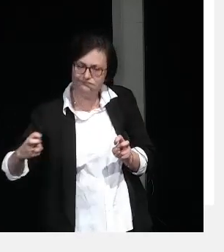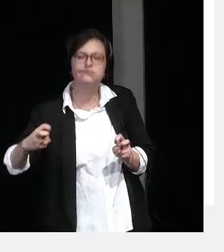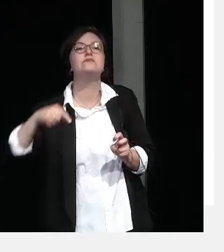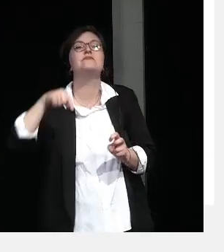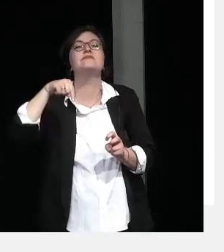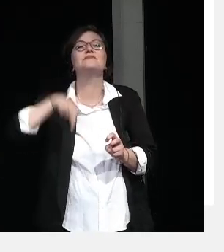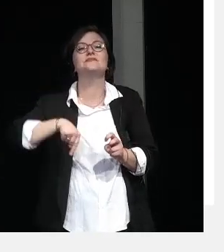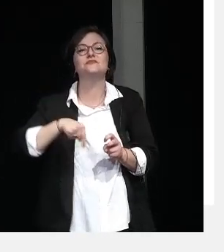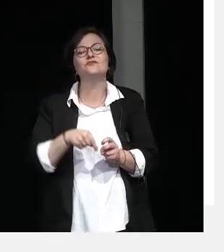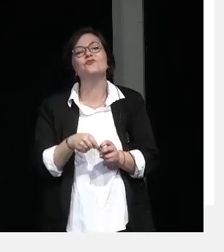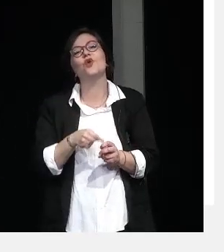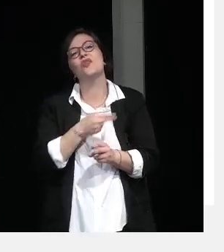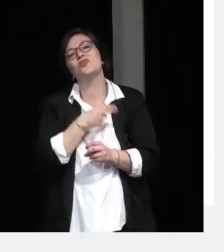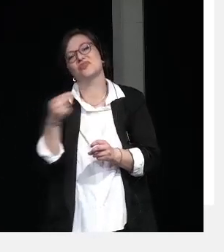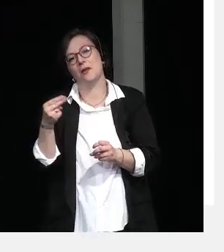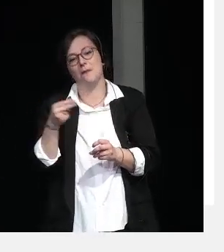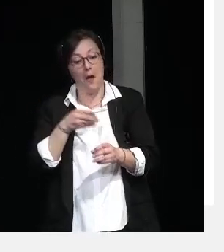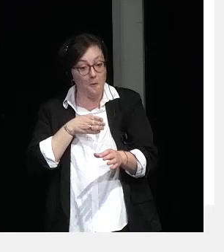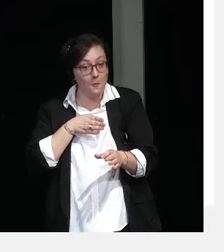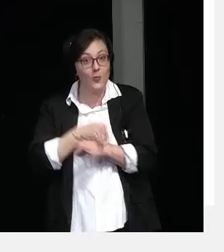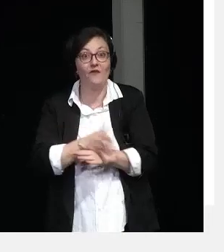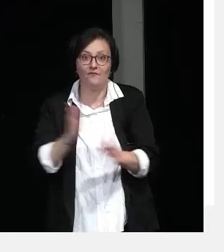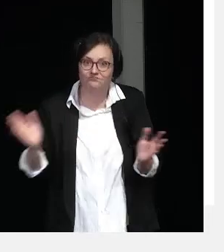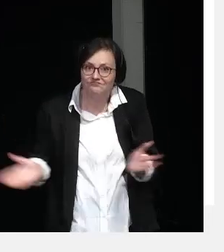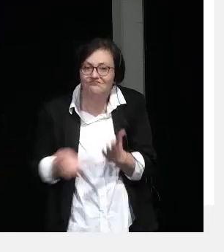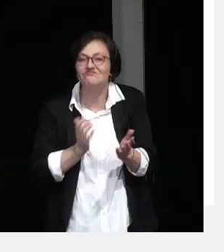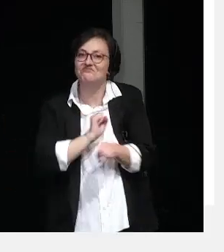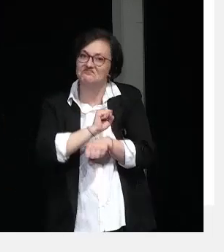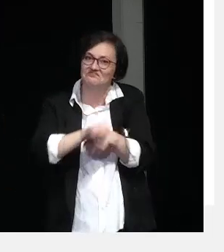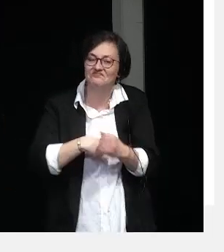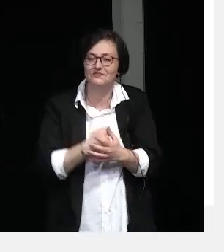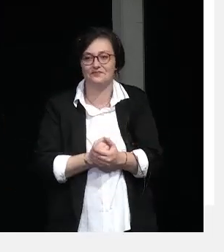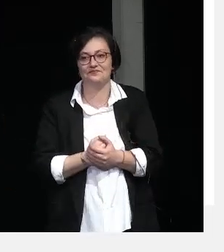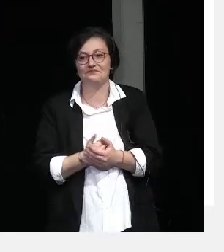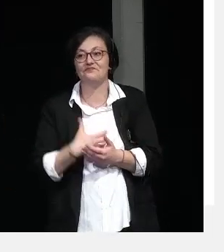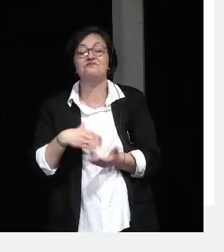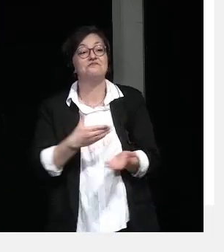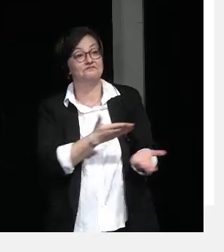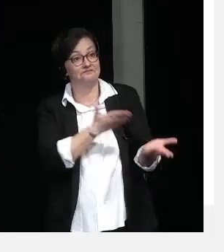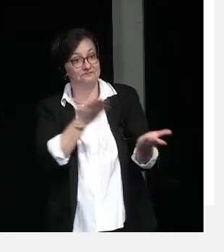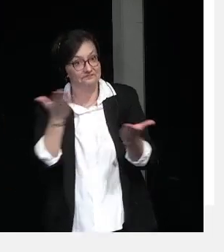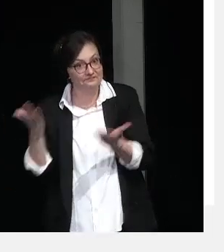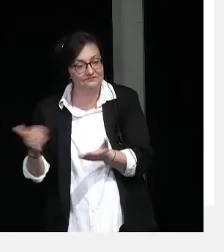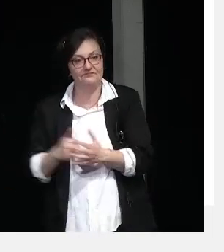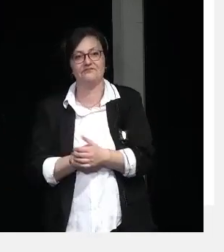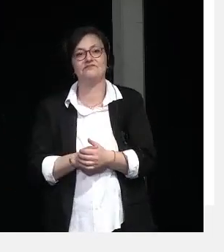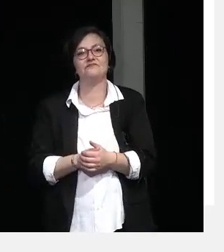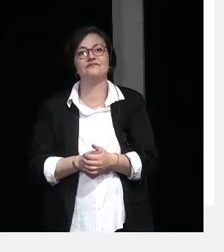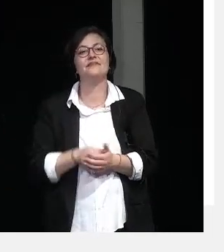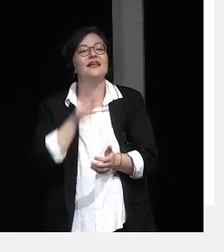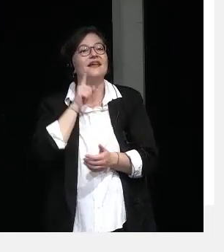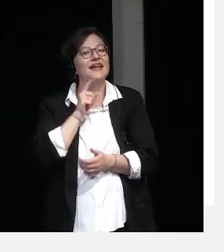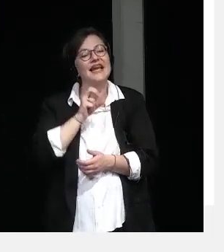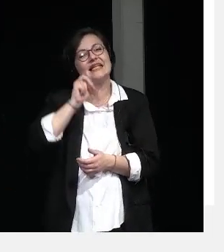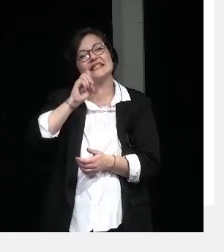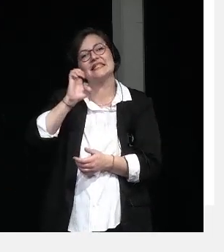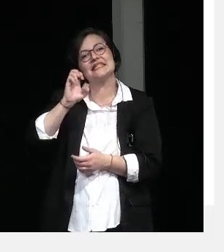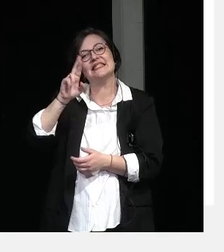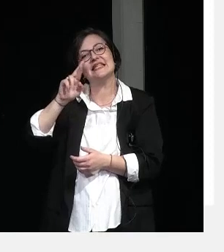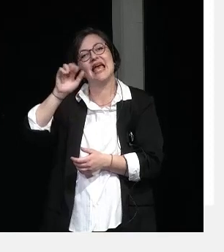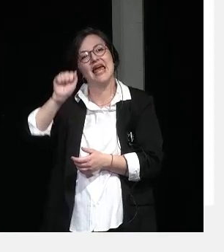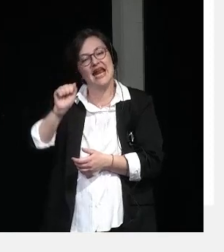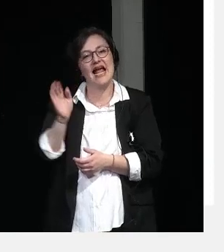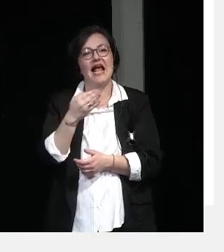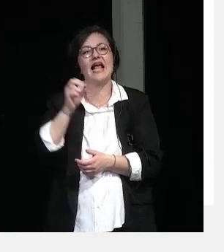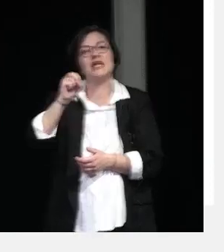invite Sarah Schleuning. I cannot see. She's the Margot B. Perot Senior Curator of Decorative Arts and Design